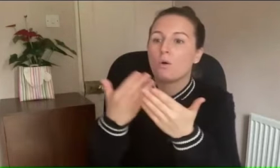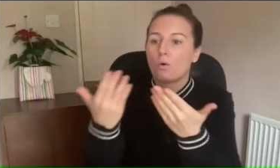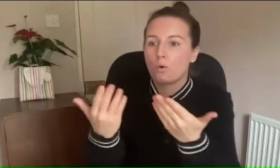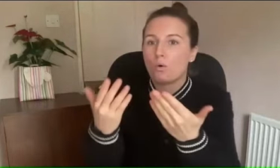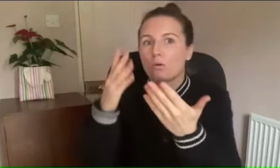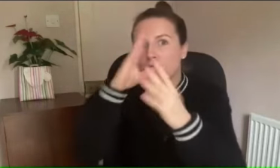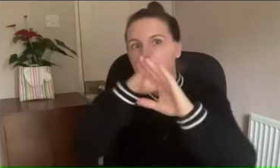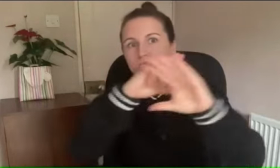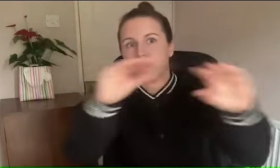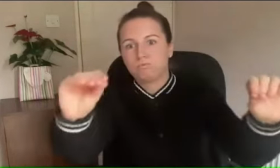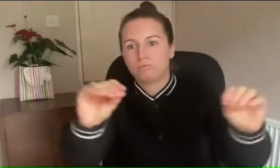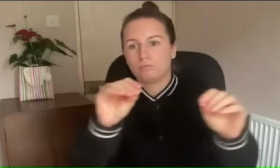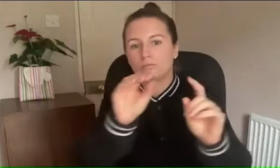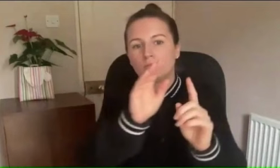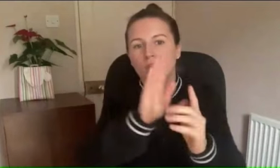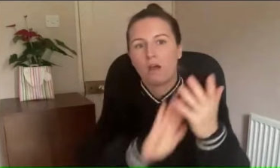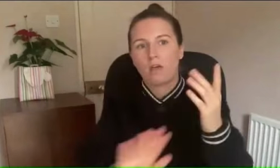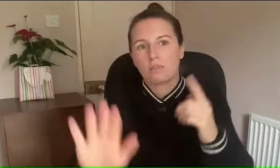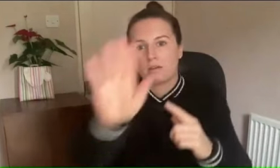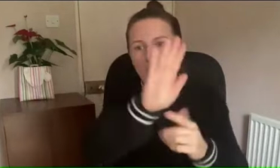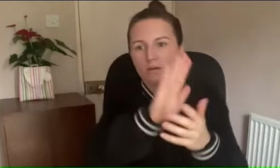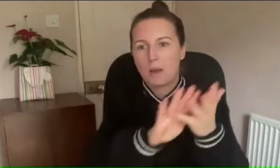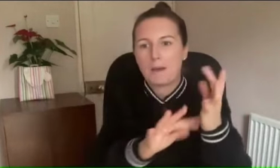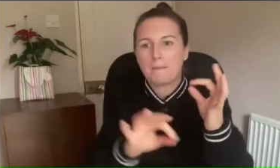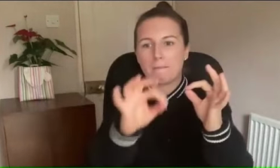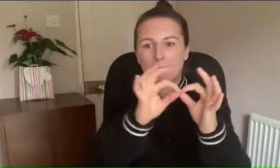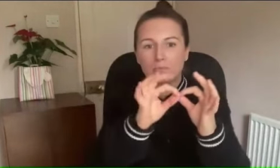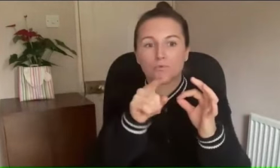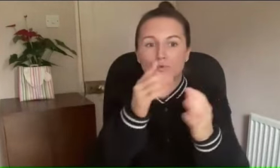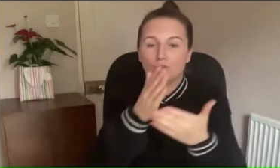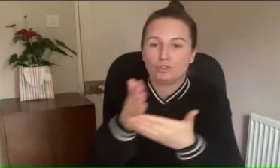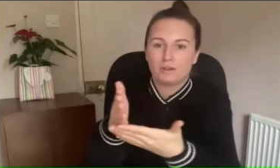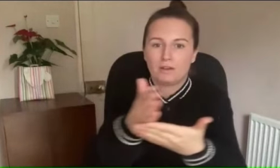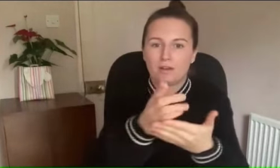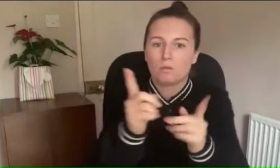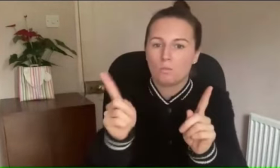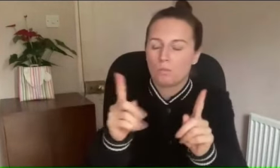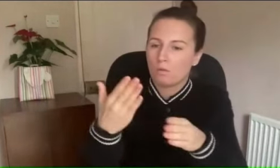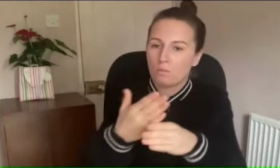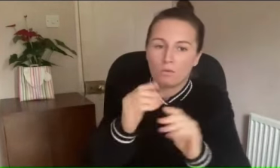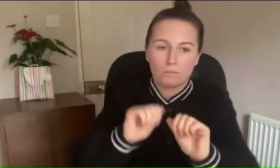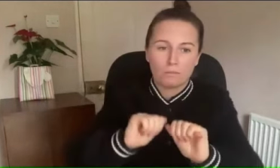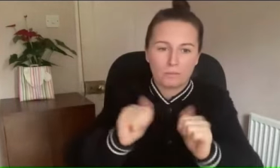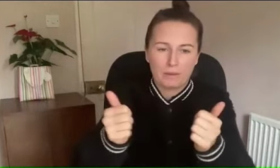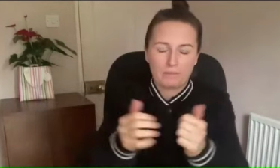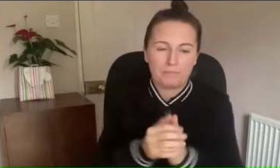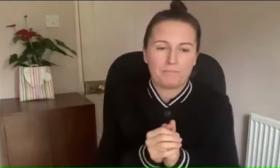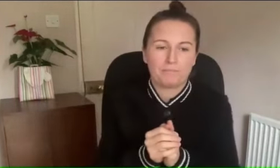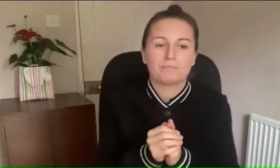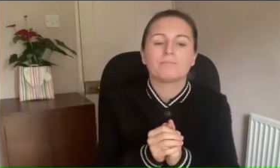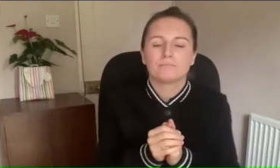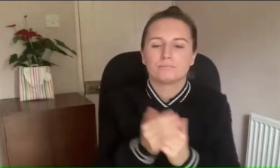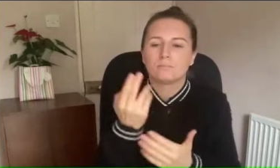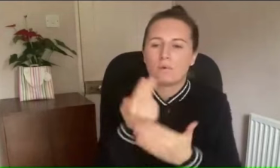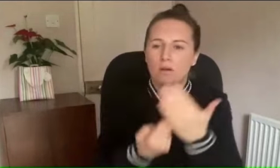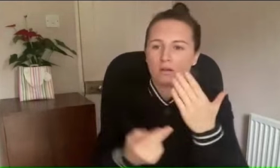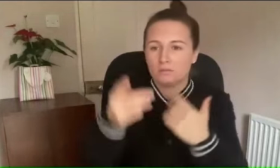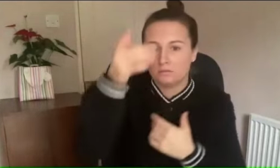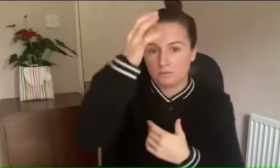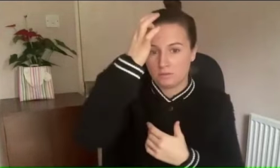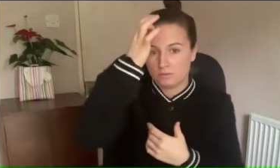where possible, shared more widely with other hubs so that we can grow our collective understanding of what works well.